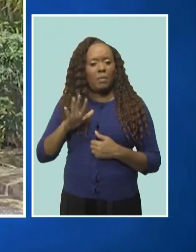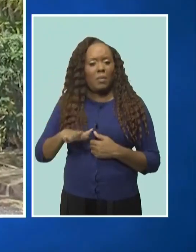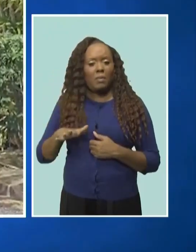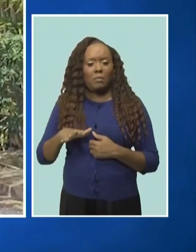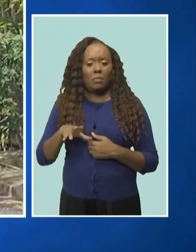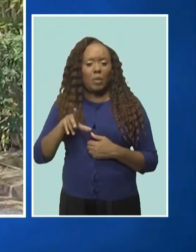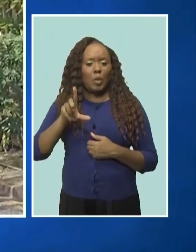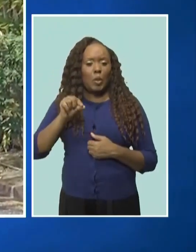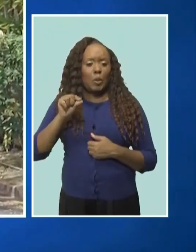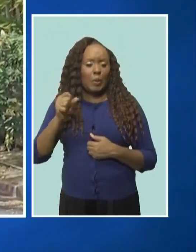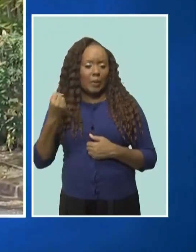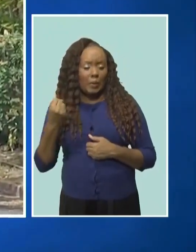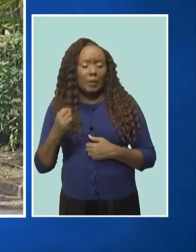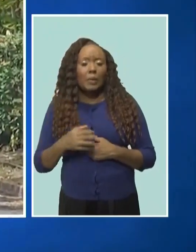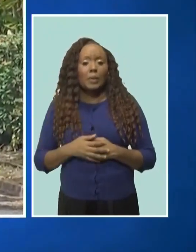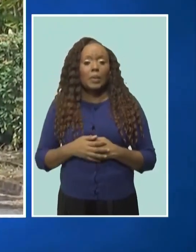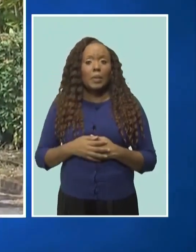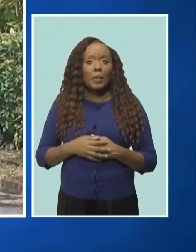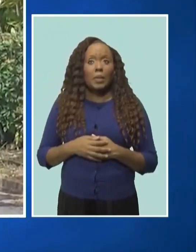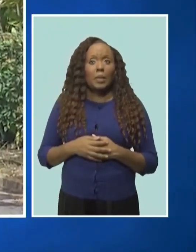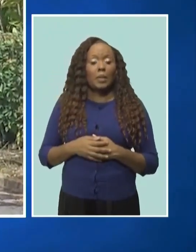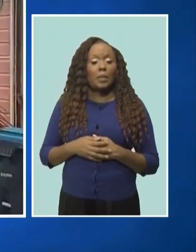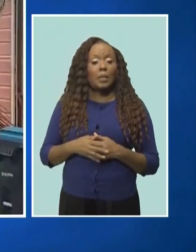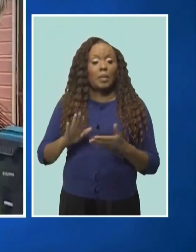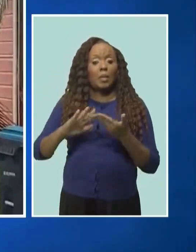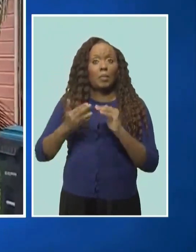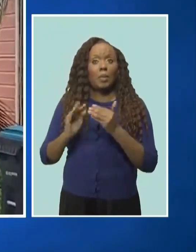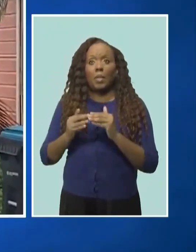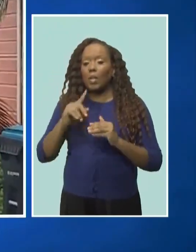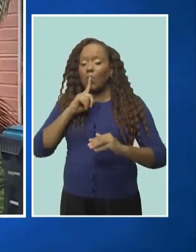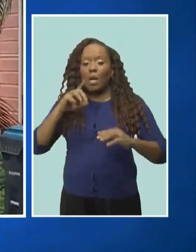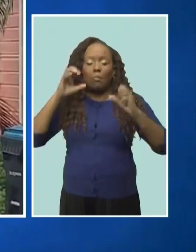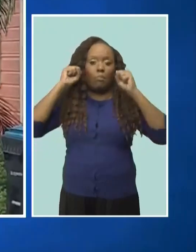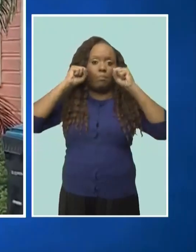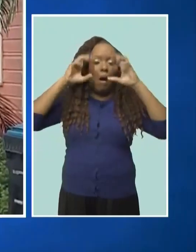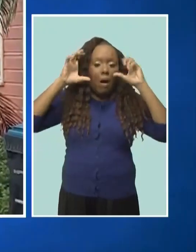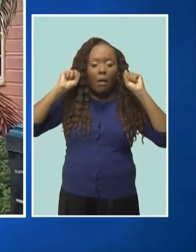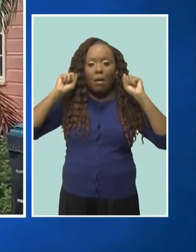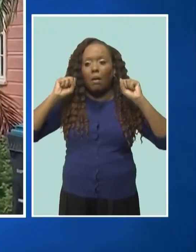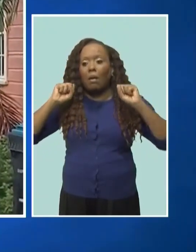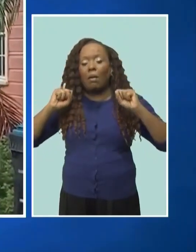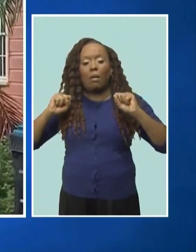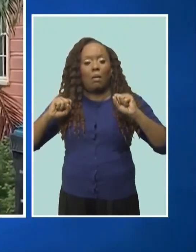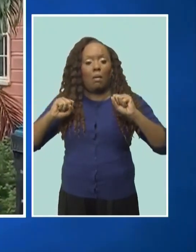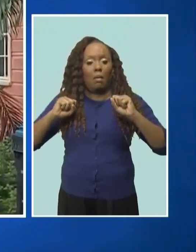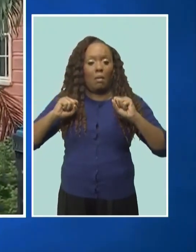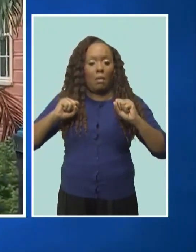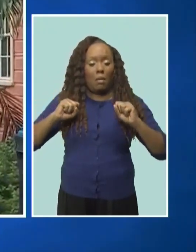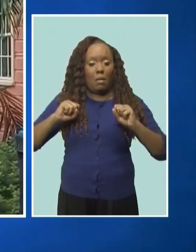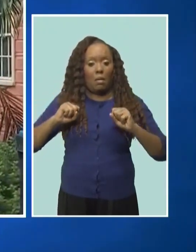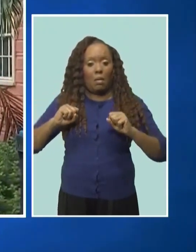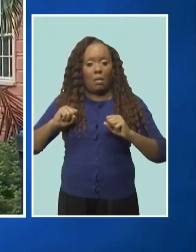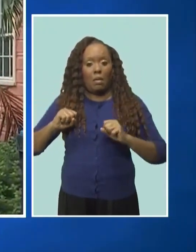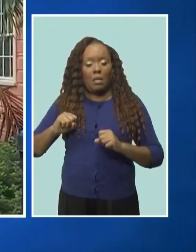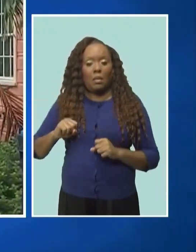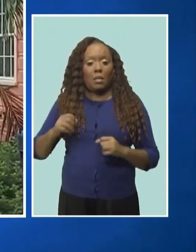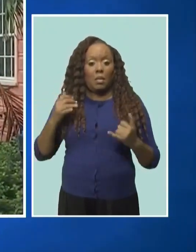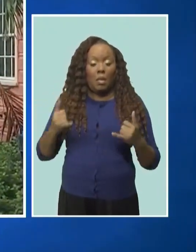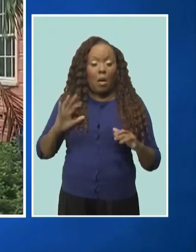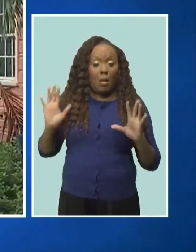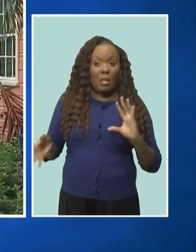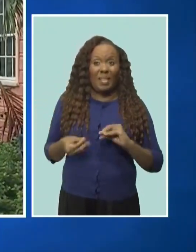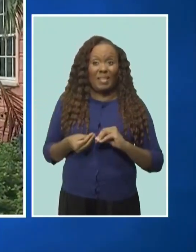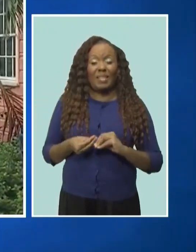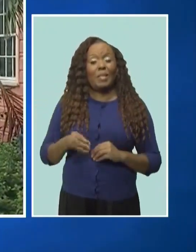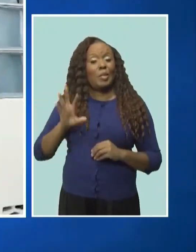to late 20s. The Fords Road community has been left in shock after the incident, which resulted in the 25th homicide for the